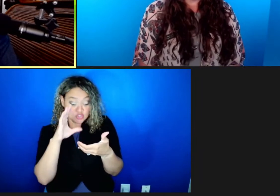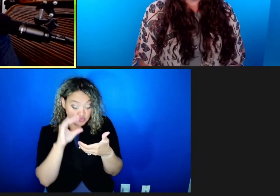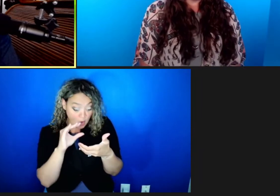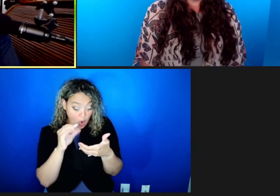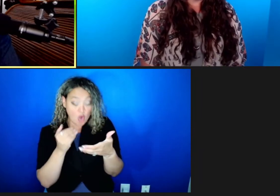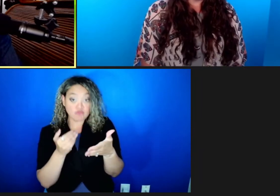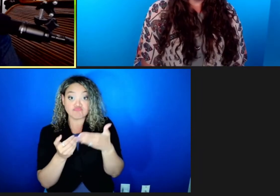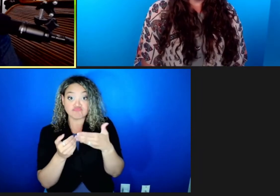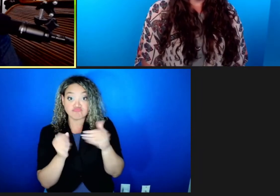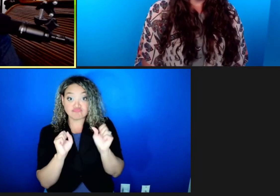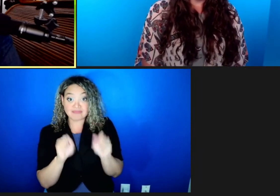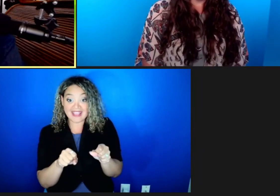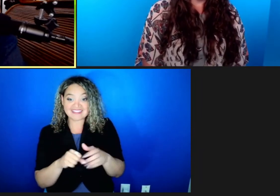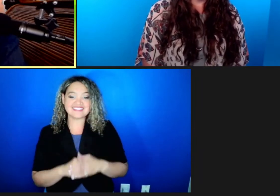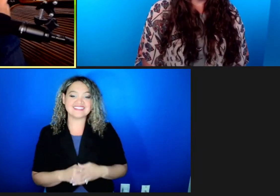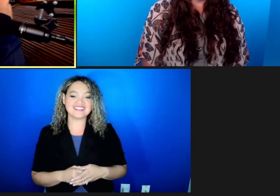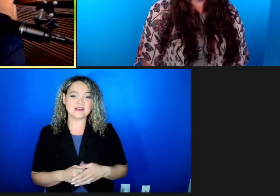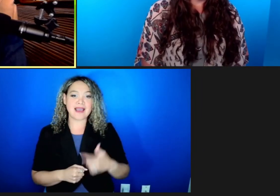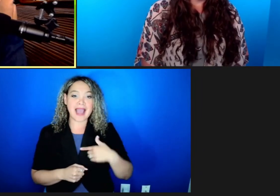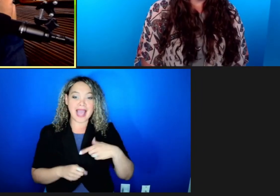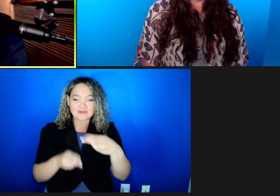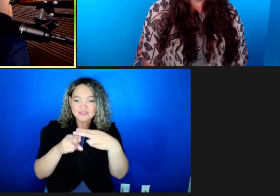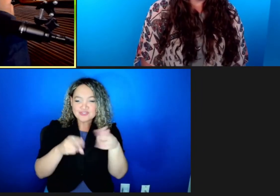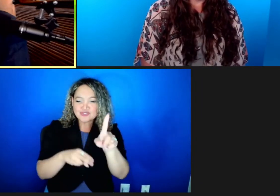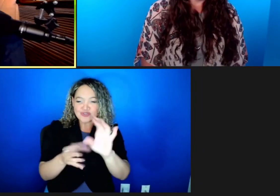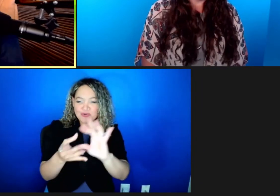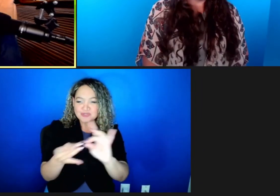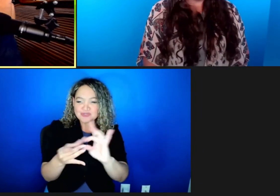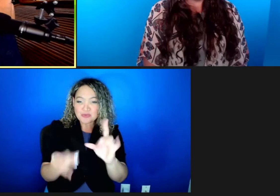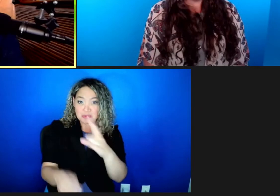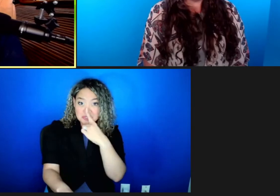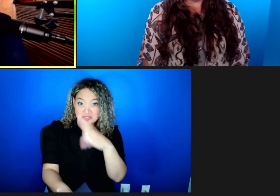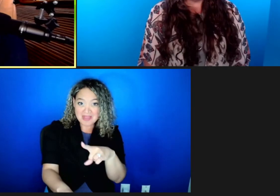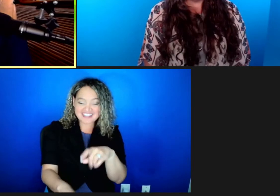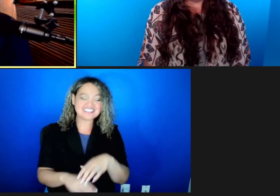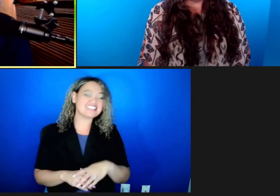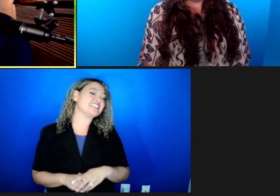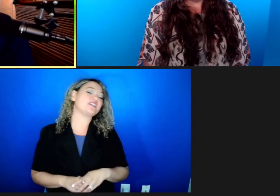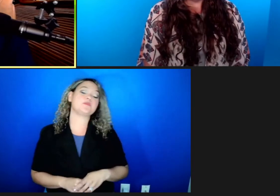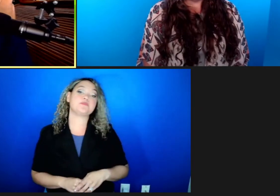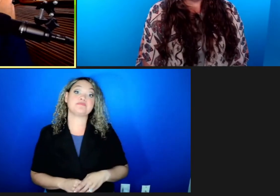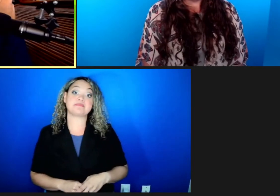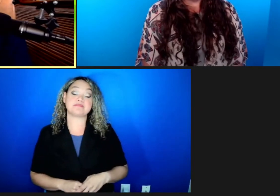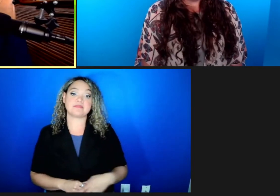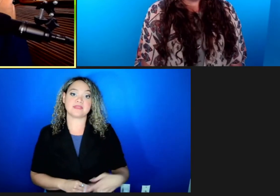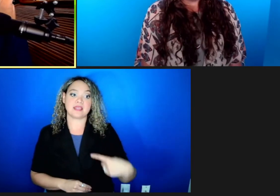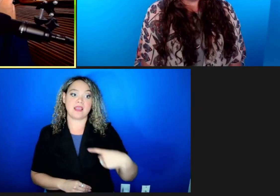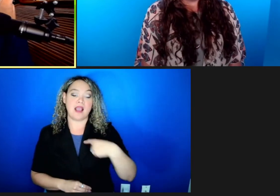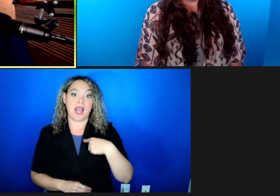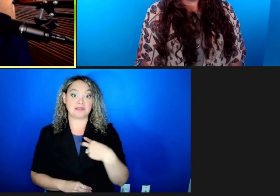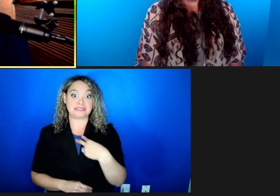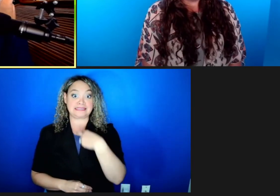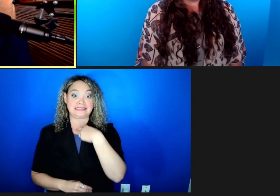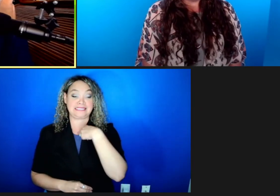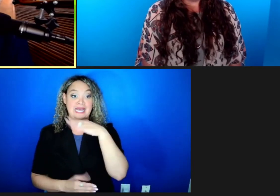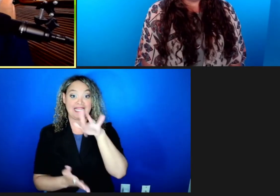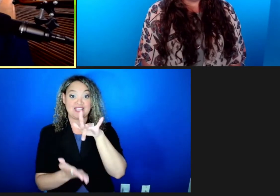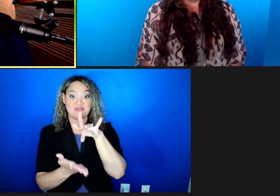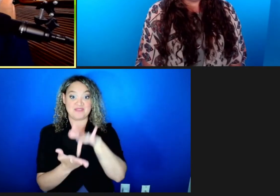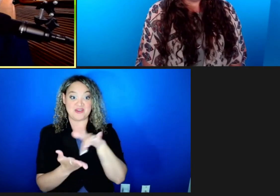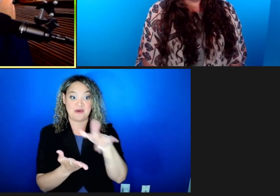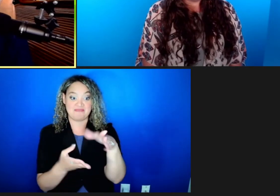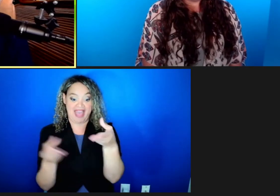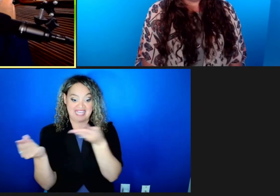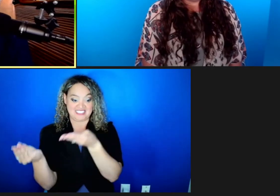Yes. I have a quick story if you're... Go, yeah. I was caught in the middle of that